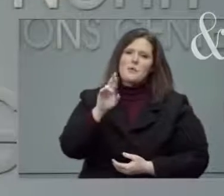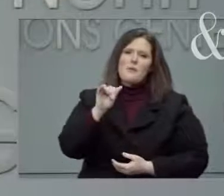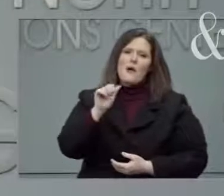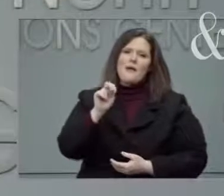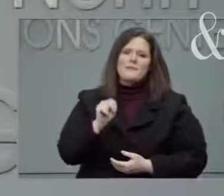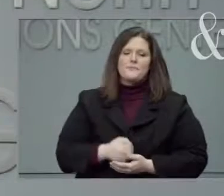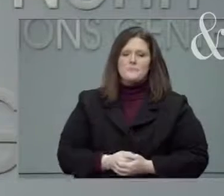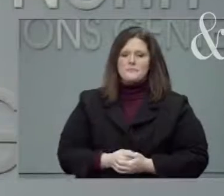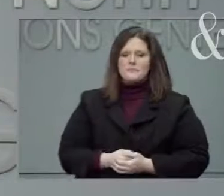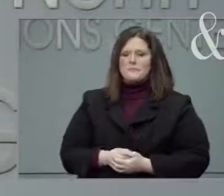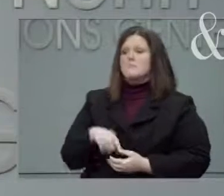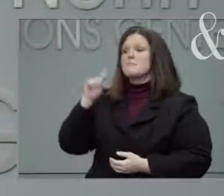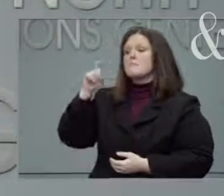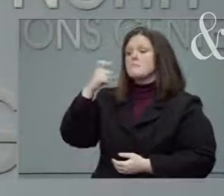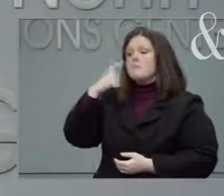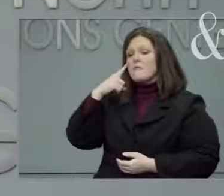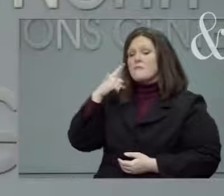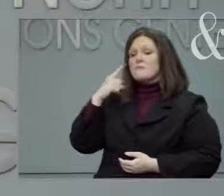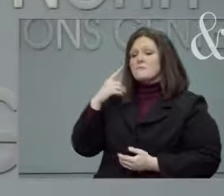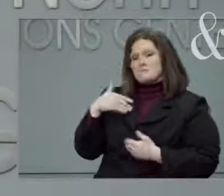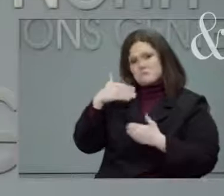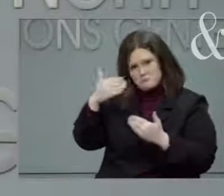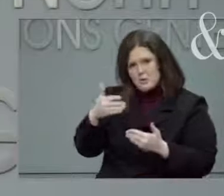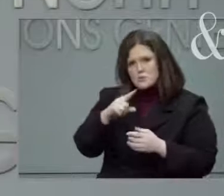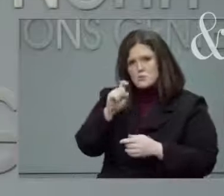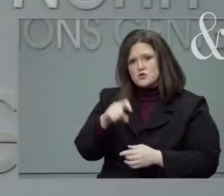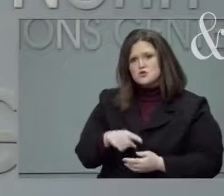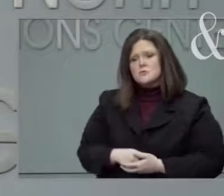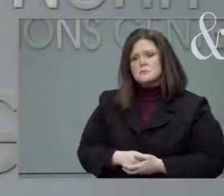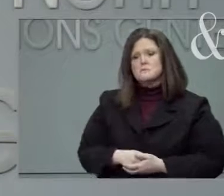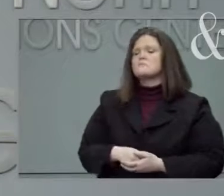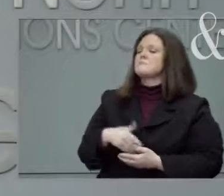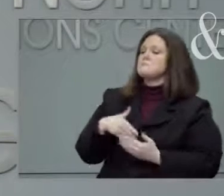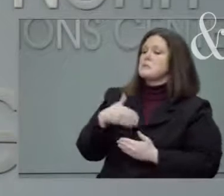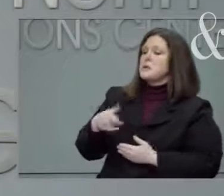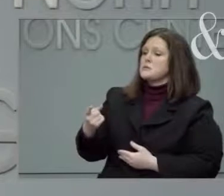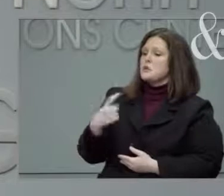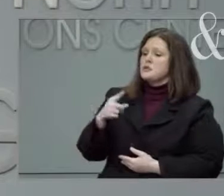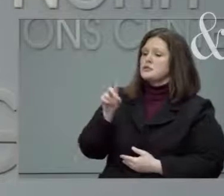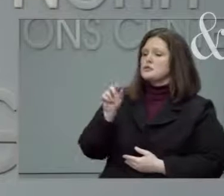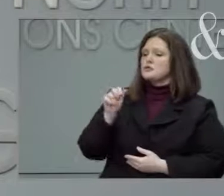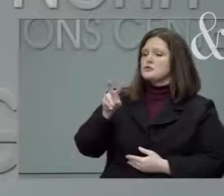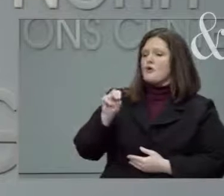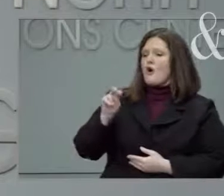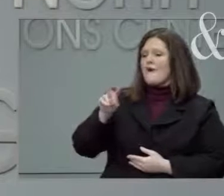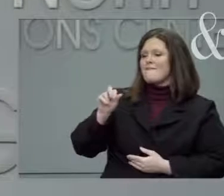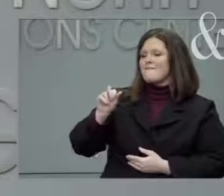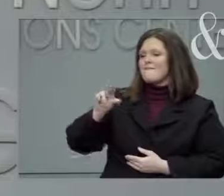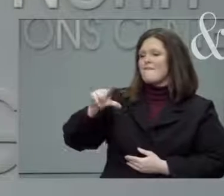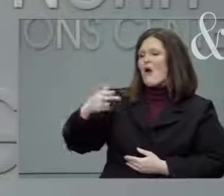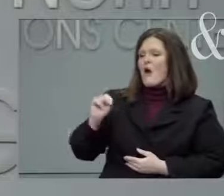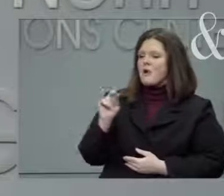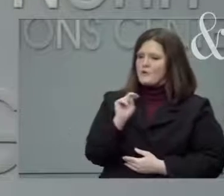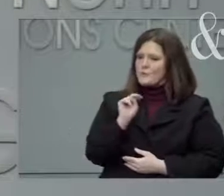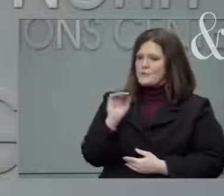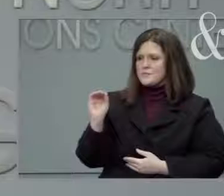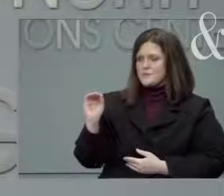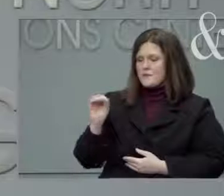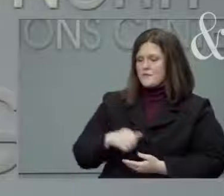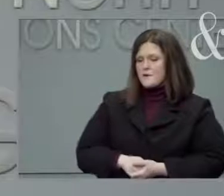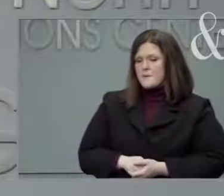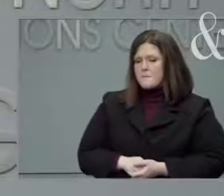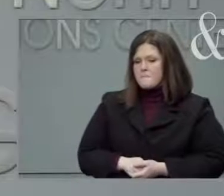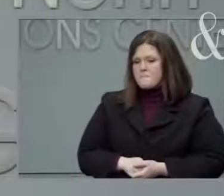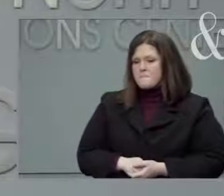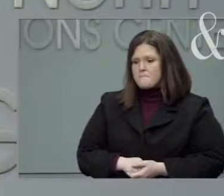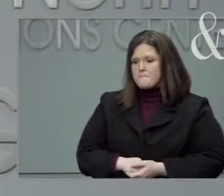Our next question is from Dawn Vaughn with the News and Observer. Hi, Dawn Vaughn with the News and Observer. Can you explain why you